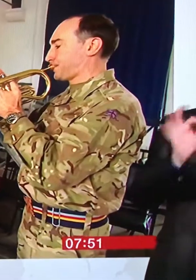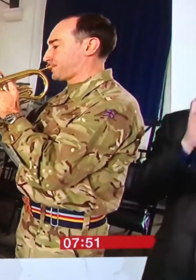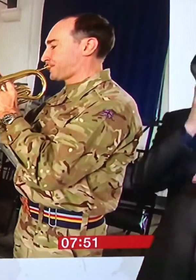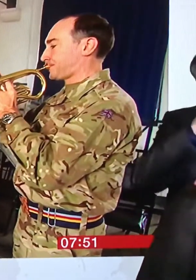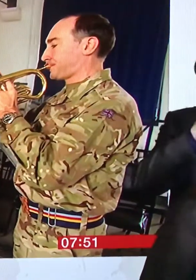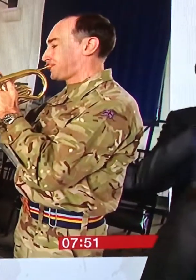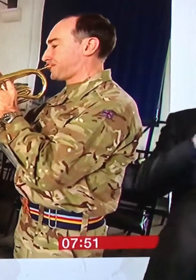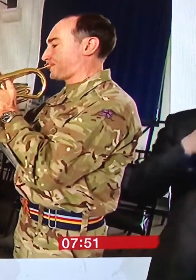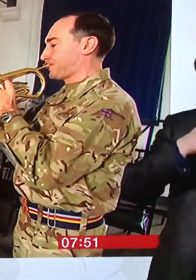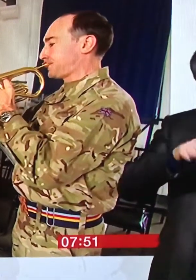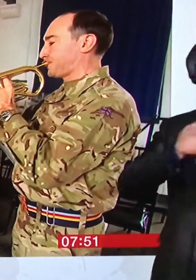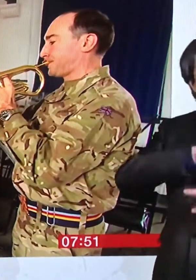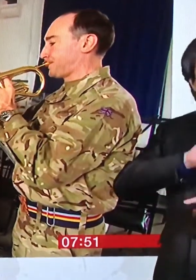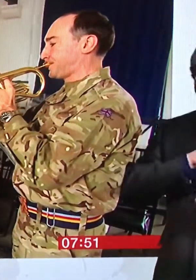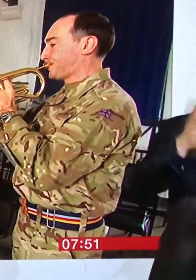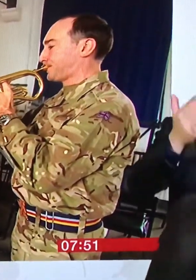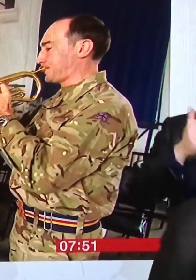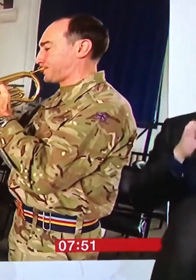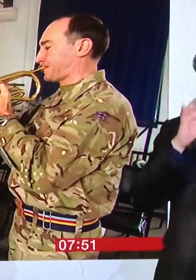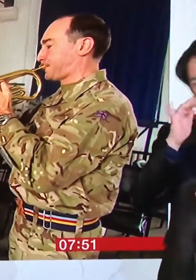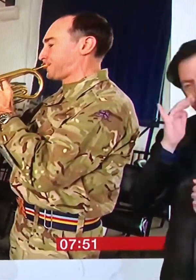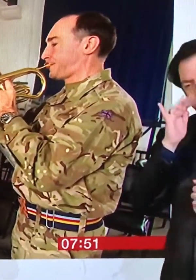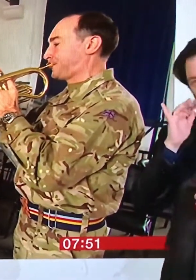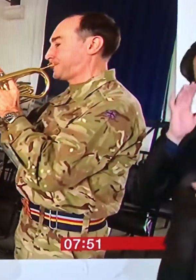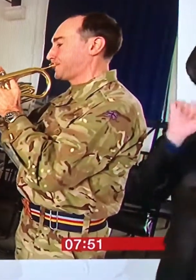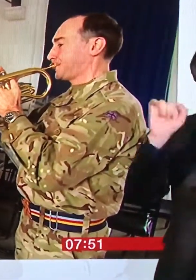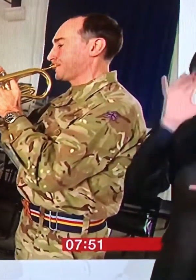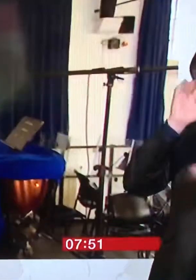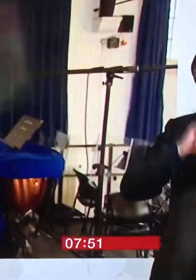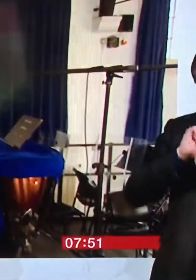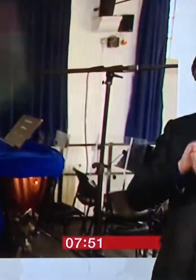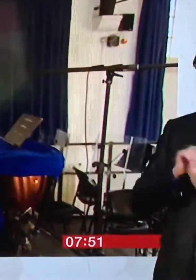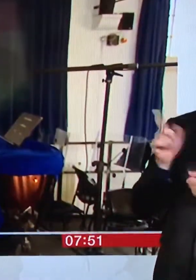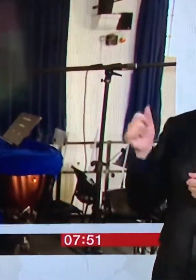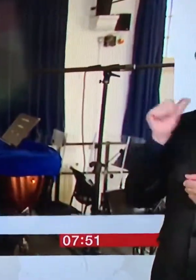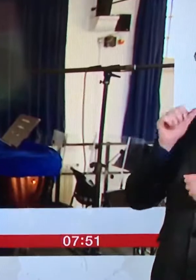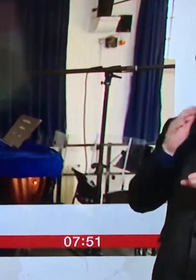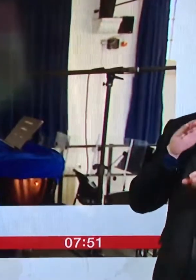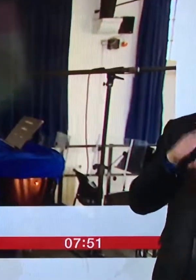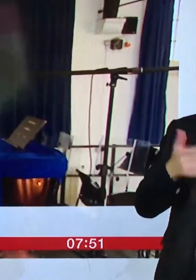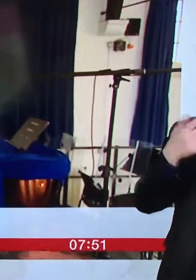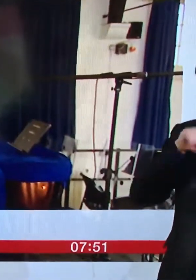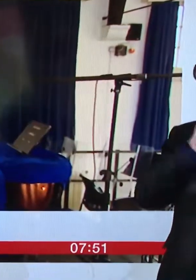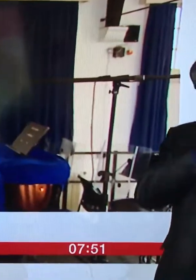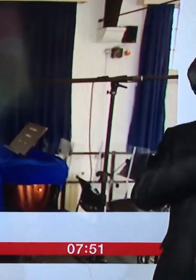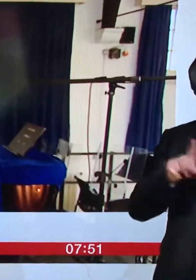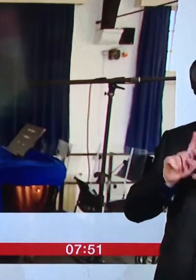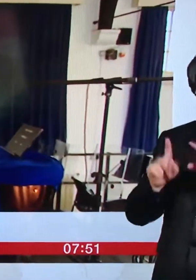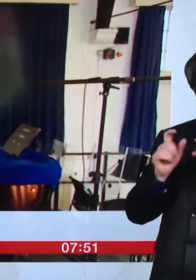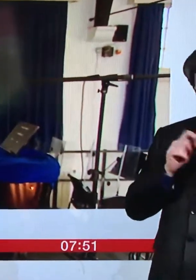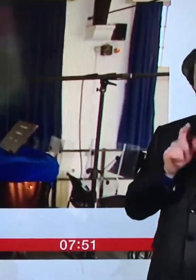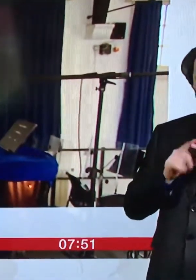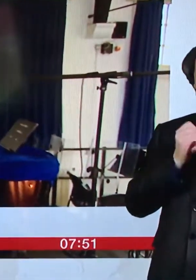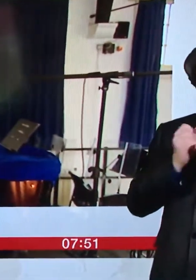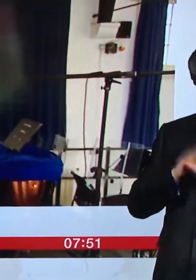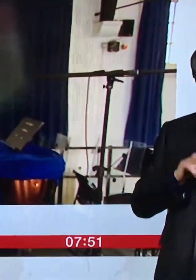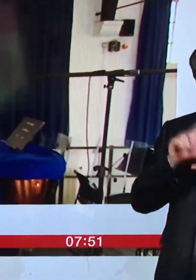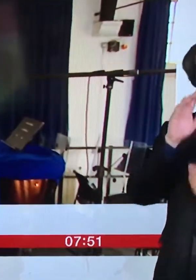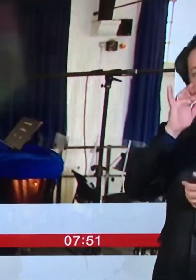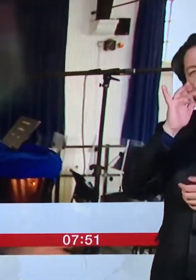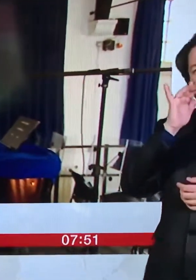the music they remember. The bugle calls, there's over 100 of them. How many of those are actually known now by